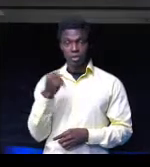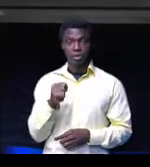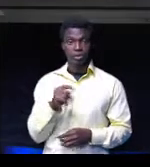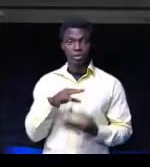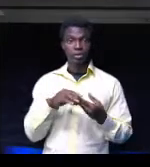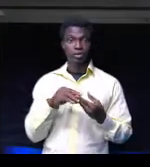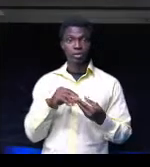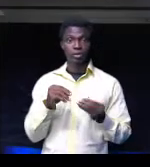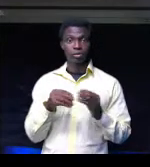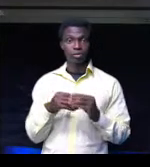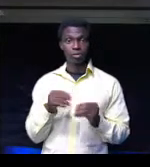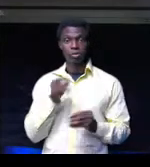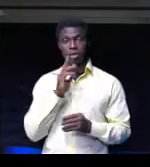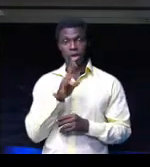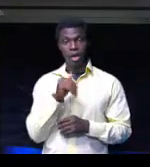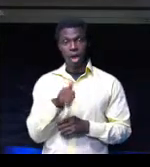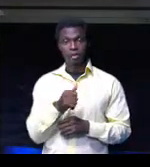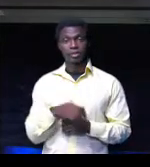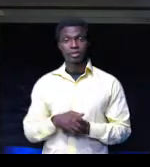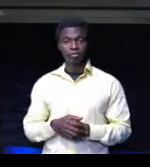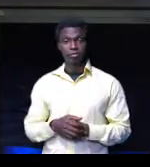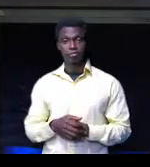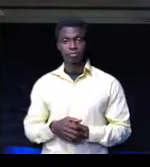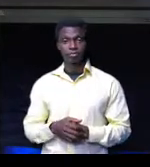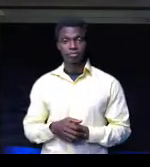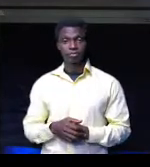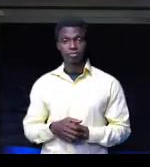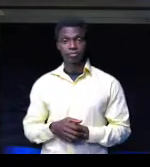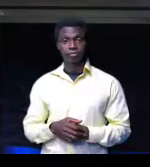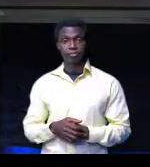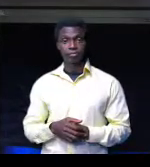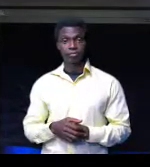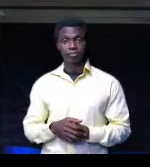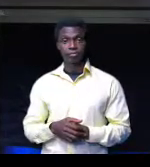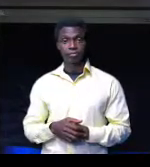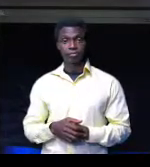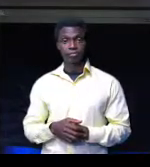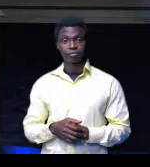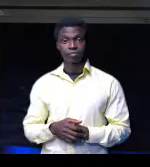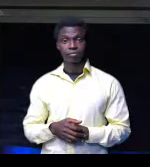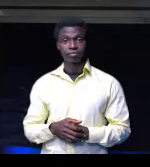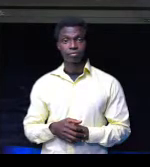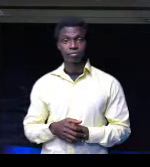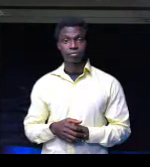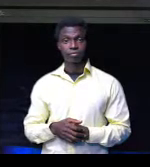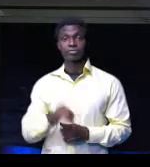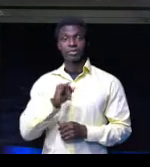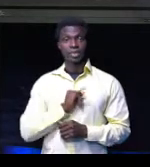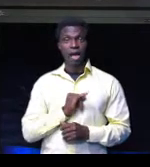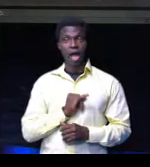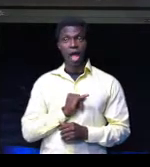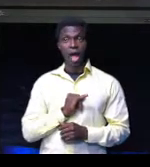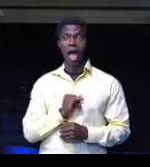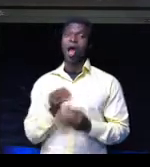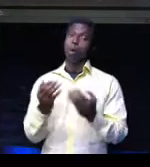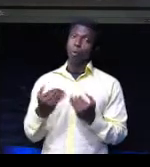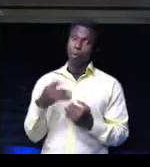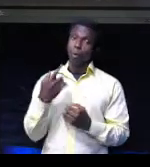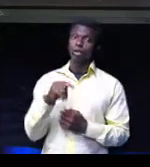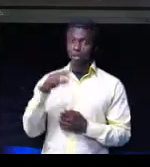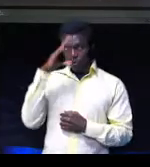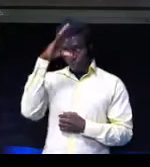story herself. She told me the story herself. I want the